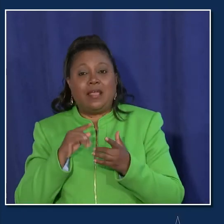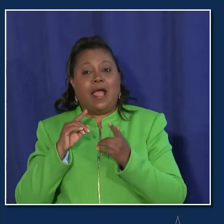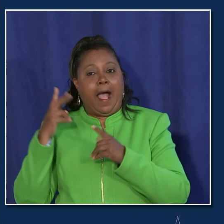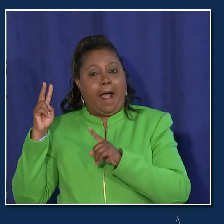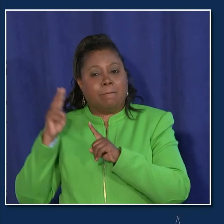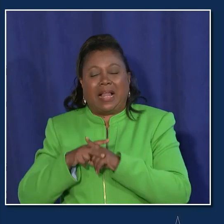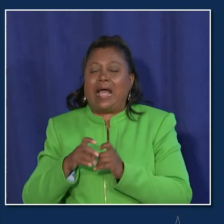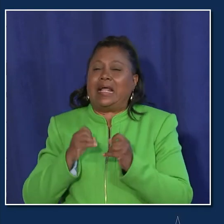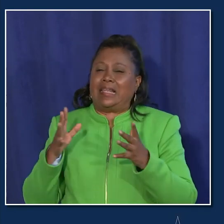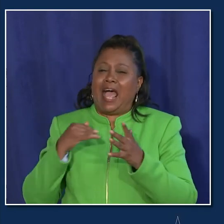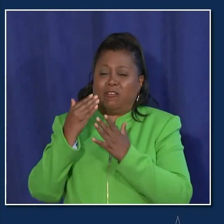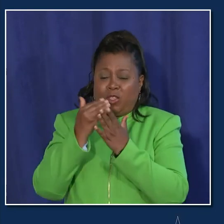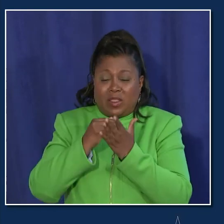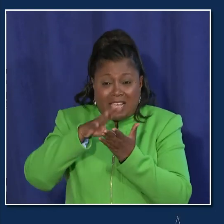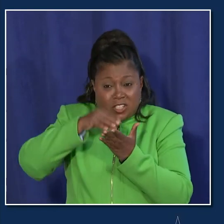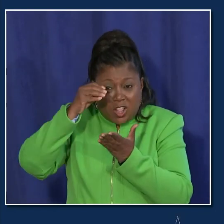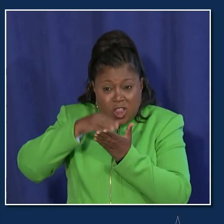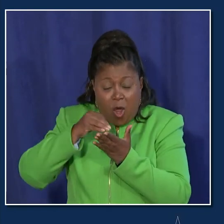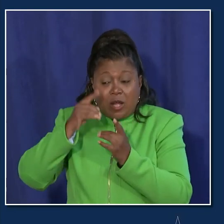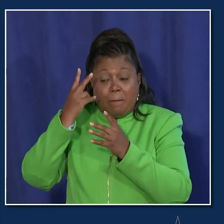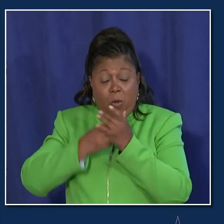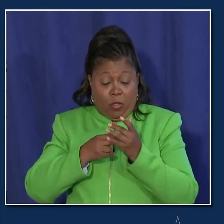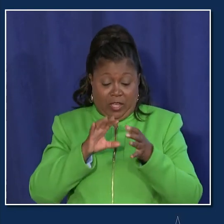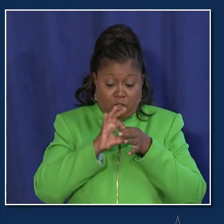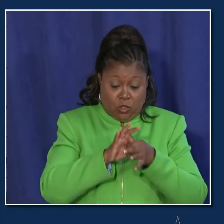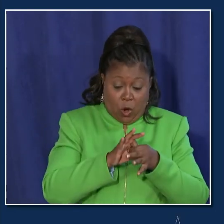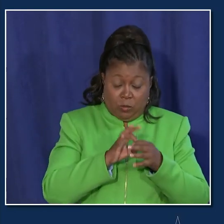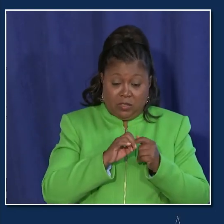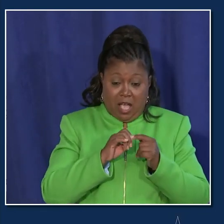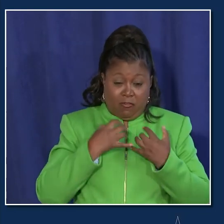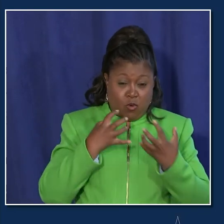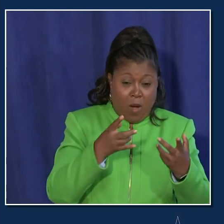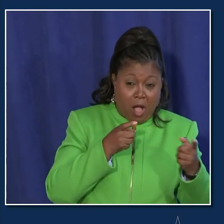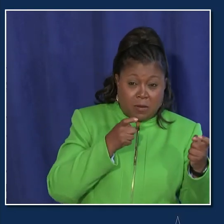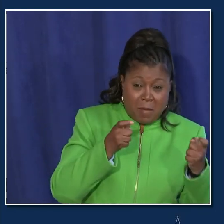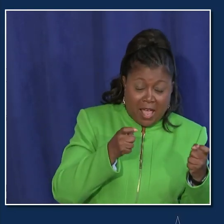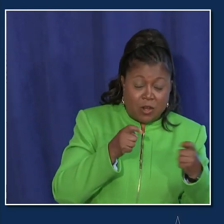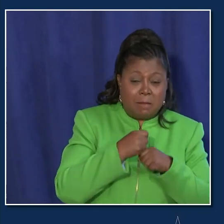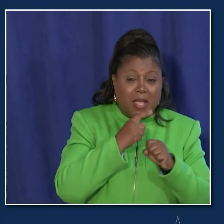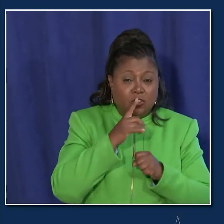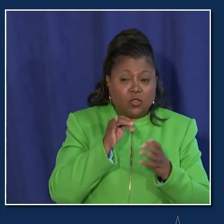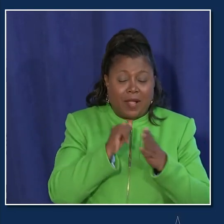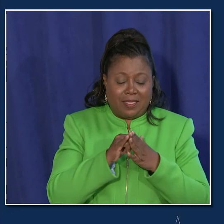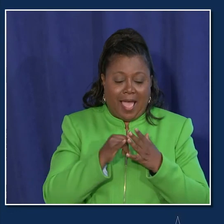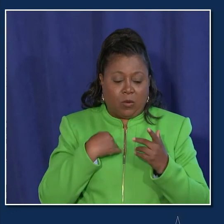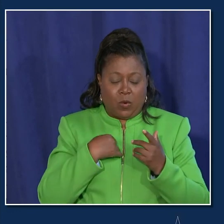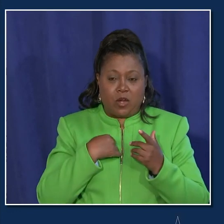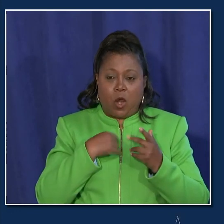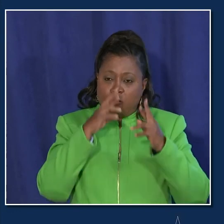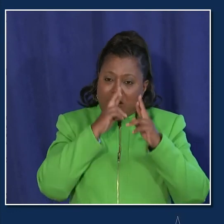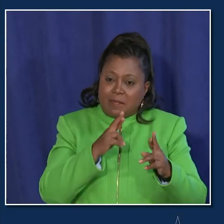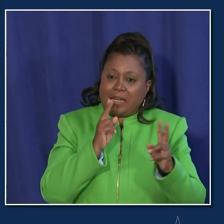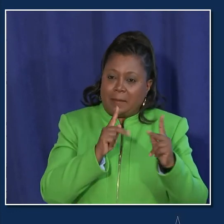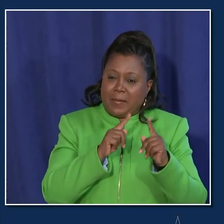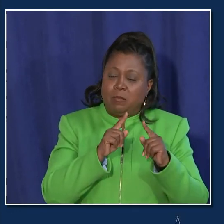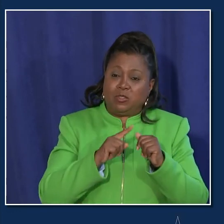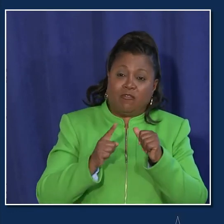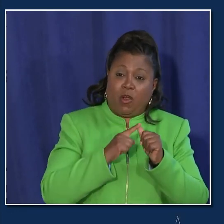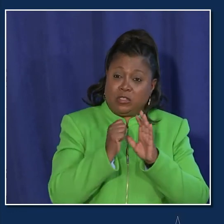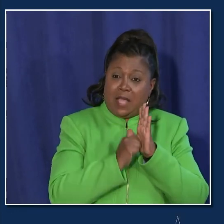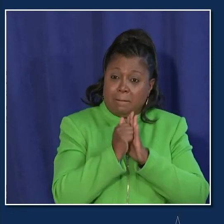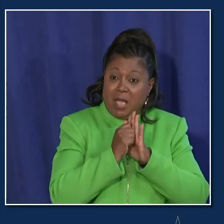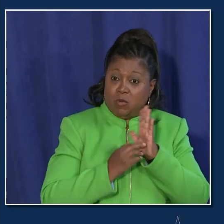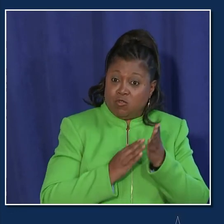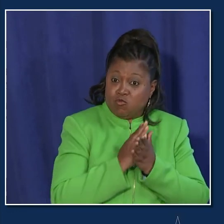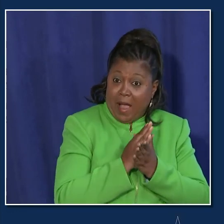applied a lot of those lessons learned, both in terms of crowd management, making sure that we're respecting people's First Amendment